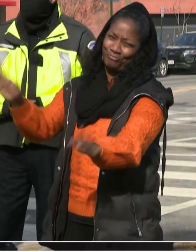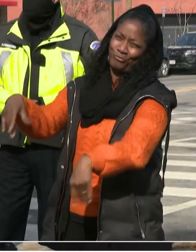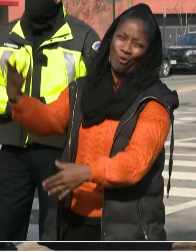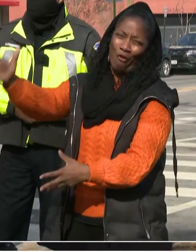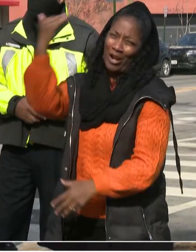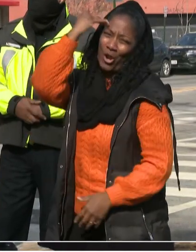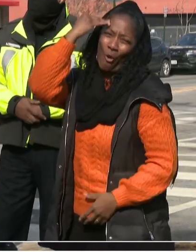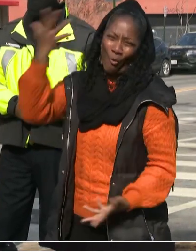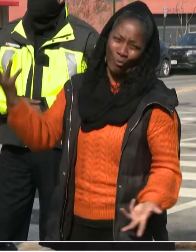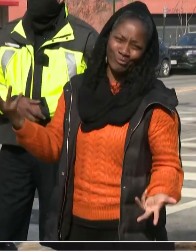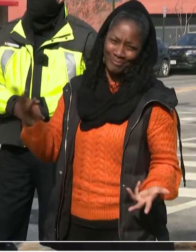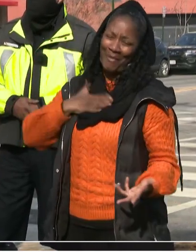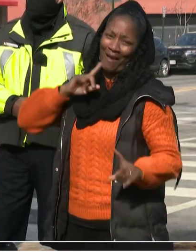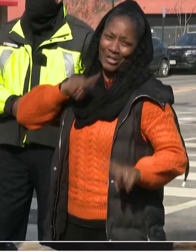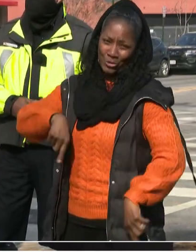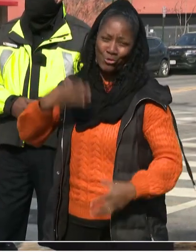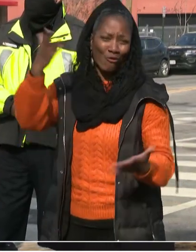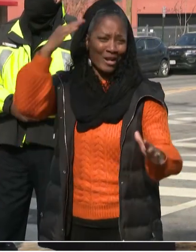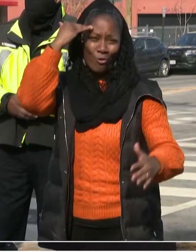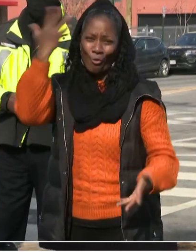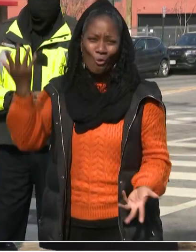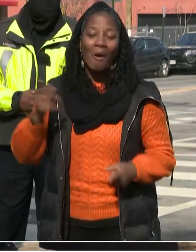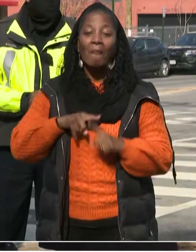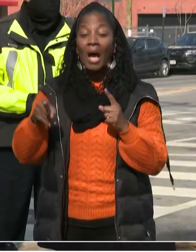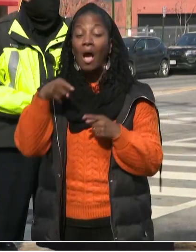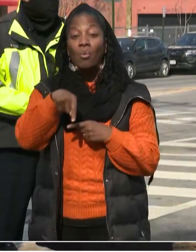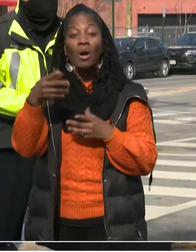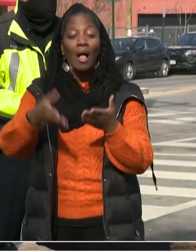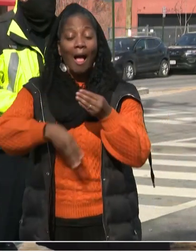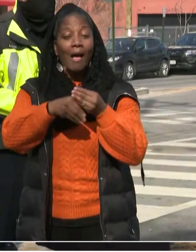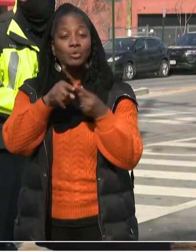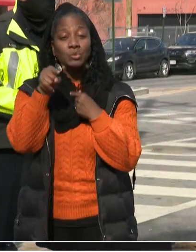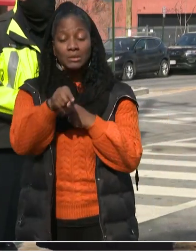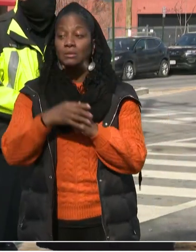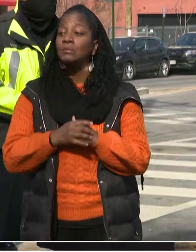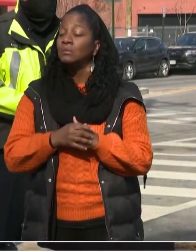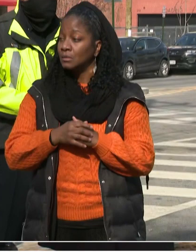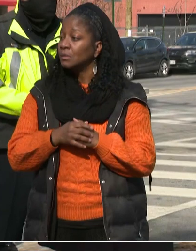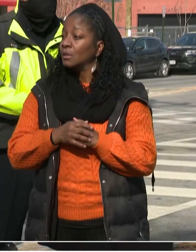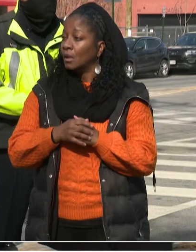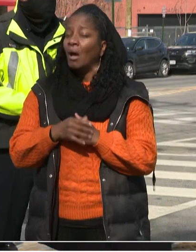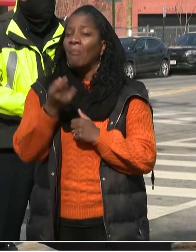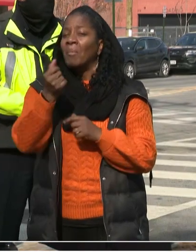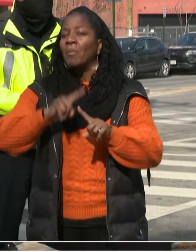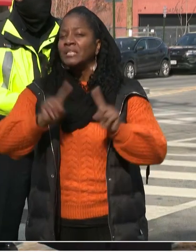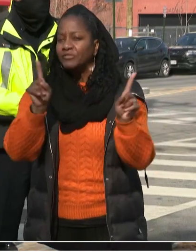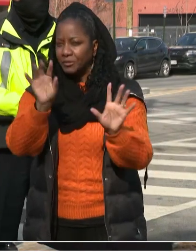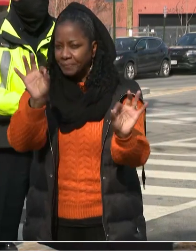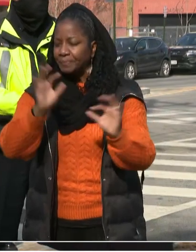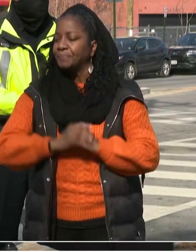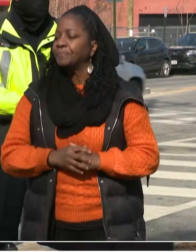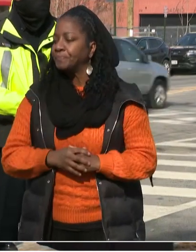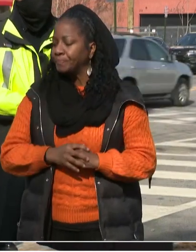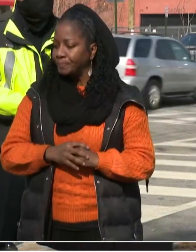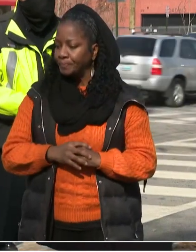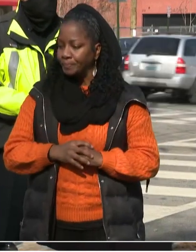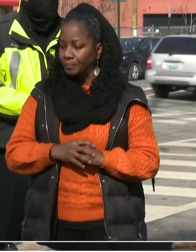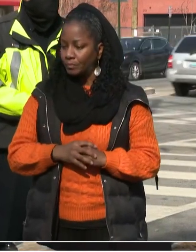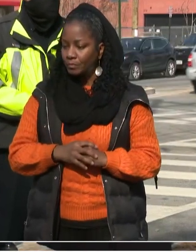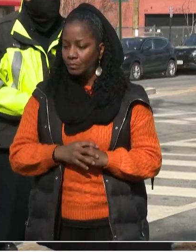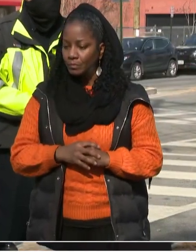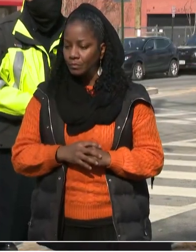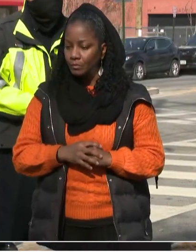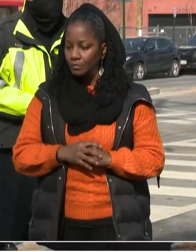know that I'm going to say. But this is what I would add to it that would be just a little bit different. It is